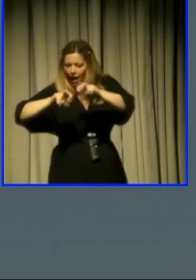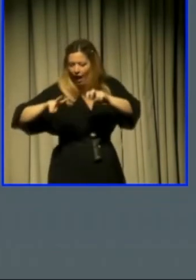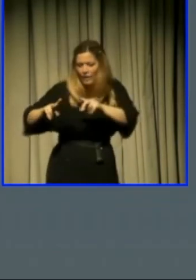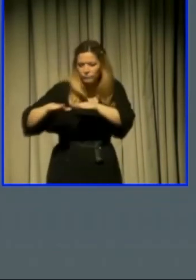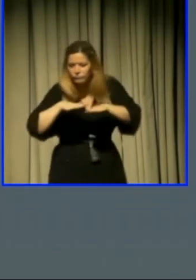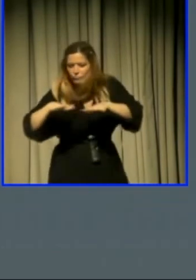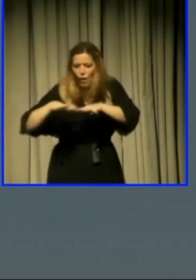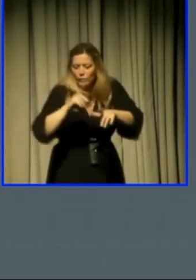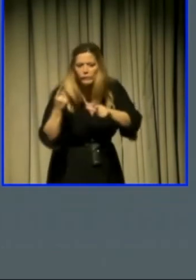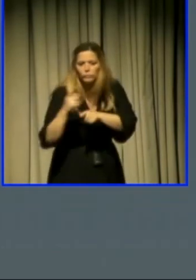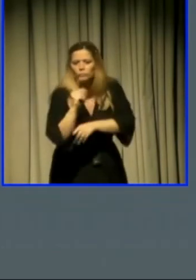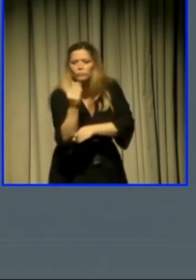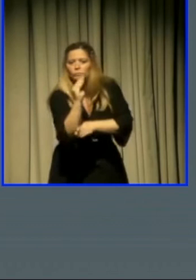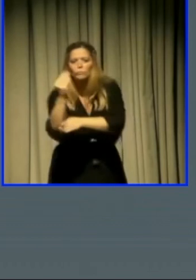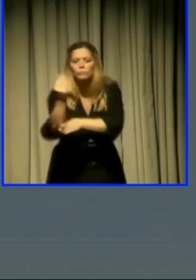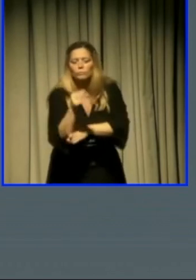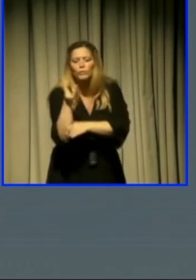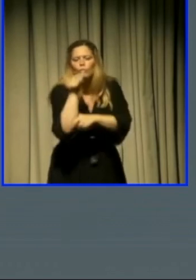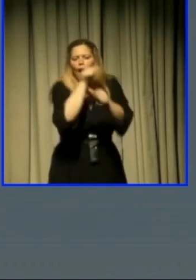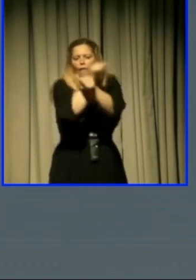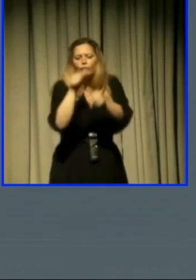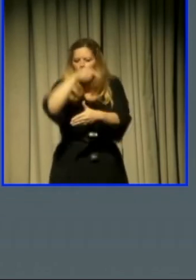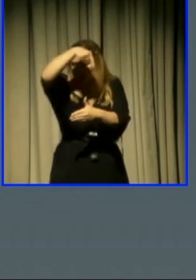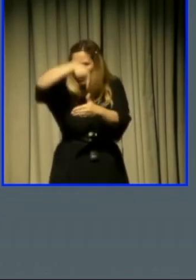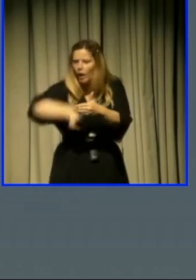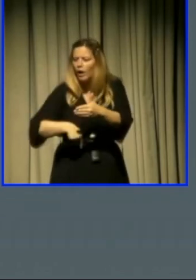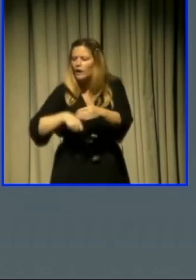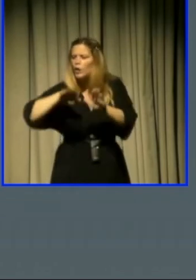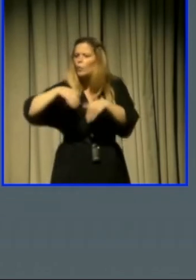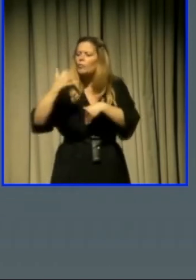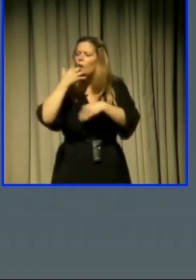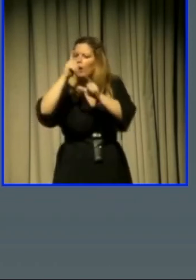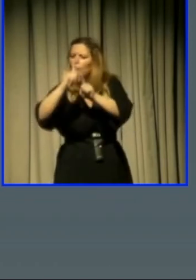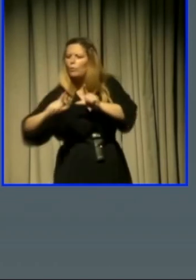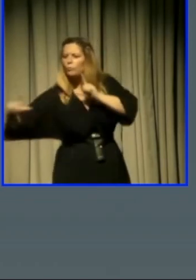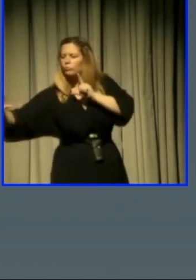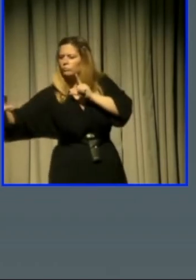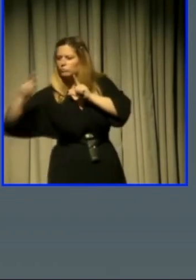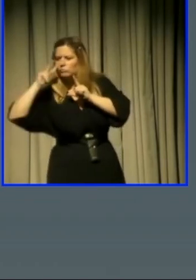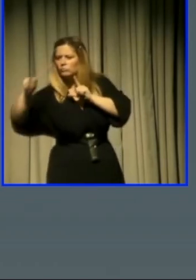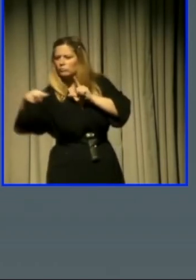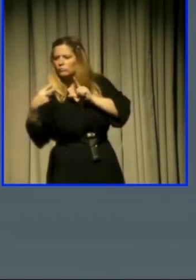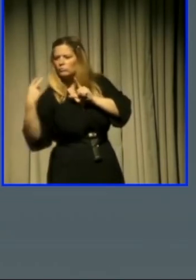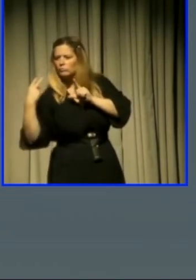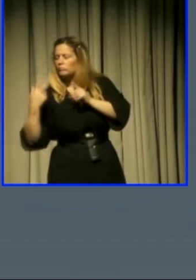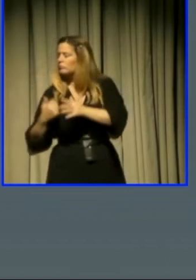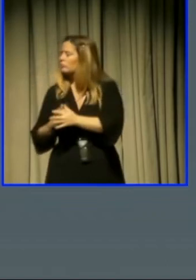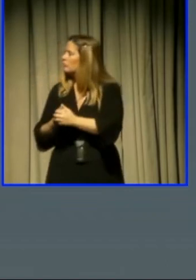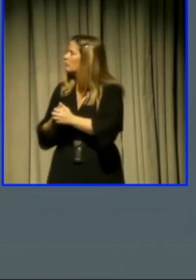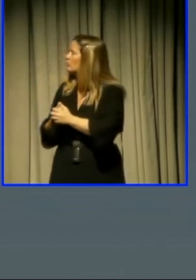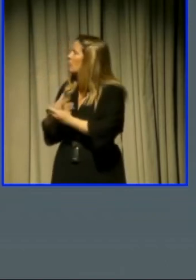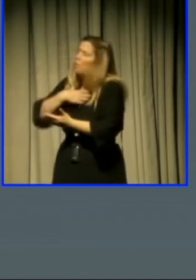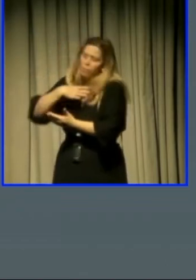well. And then a last example that I'm going to have here in the retail space, because I can go on and on about it.